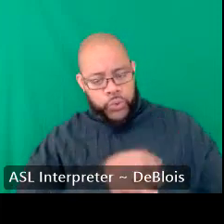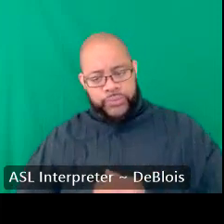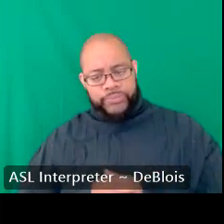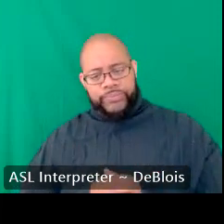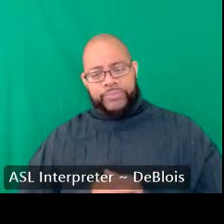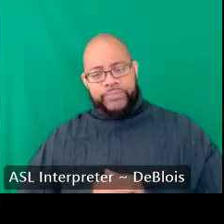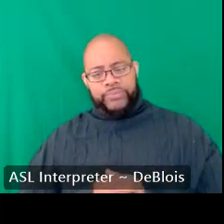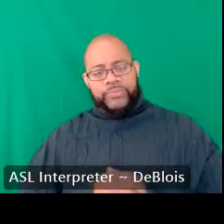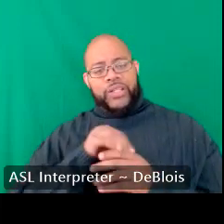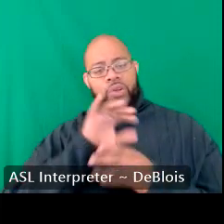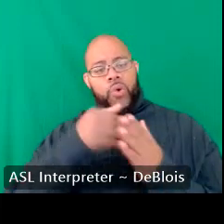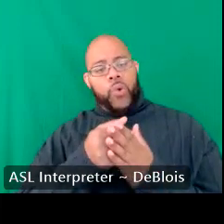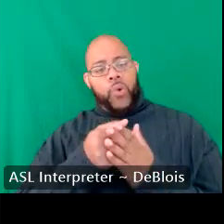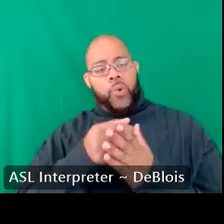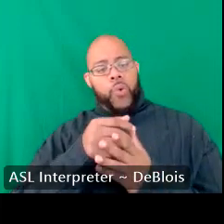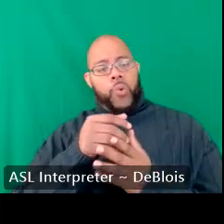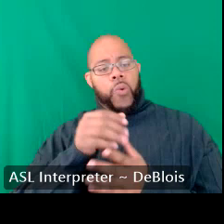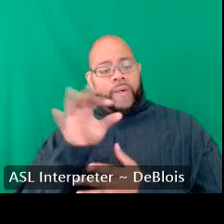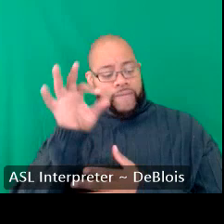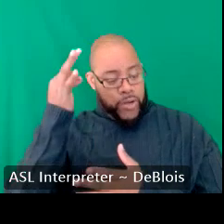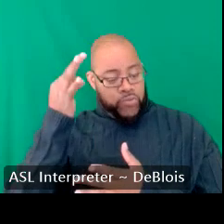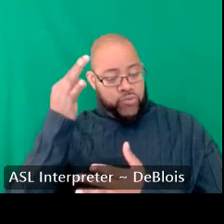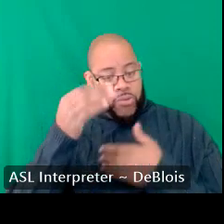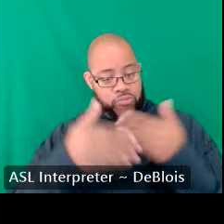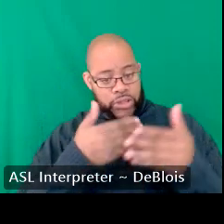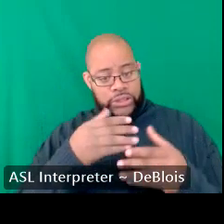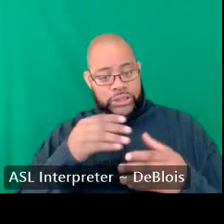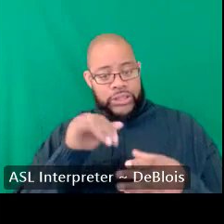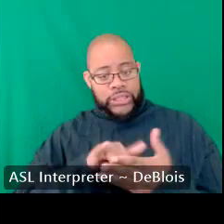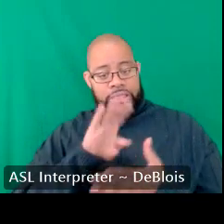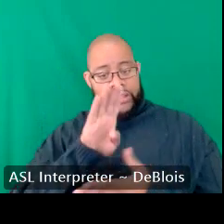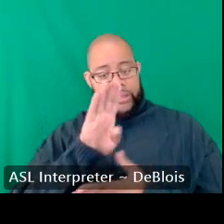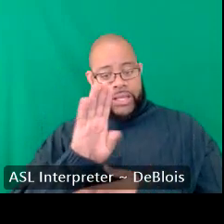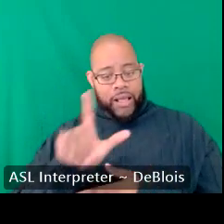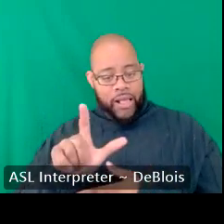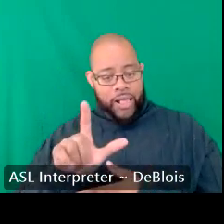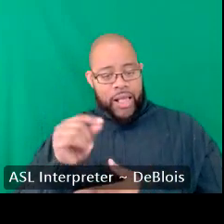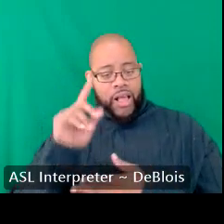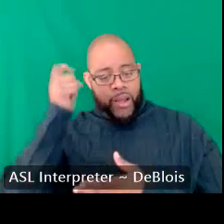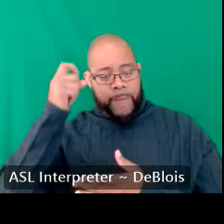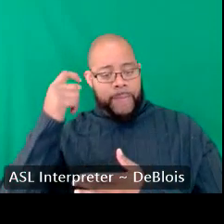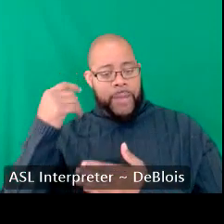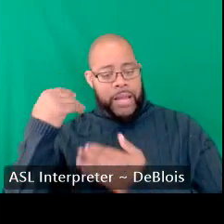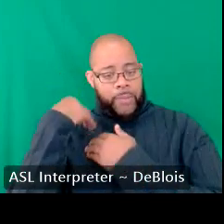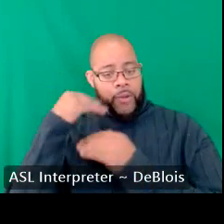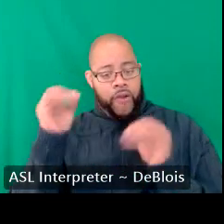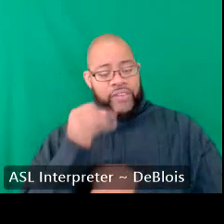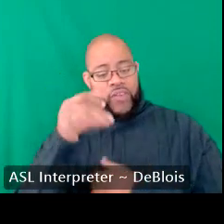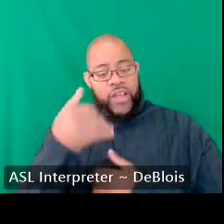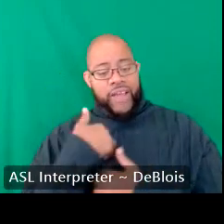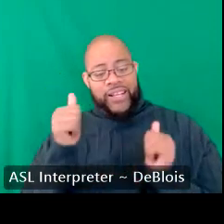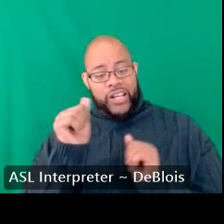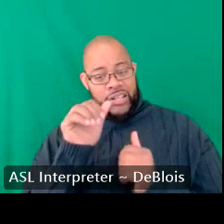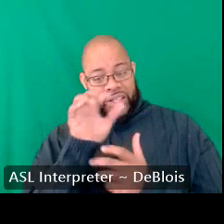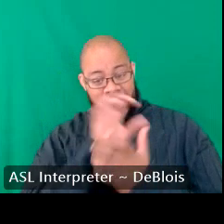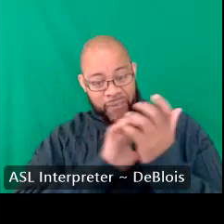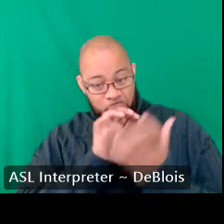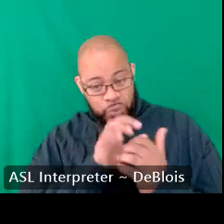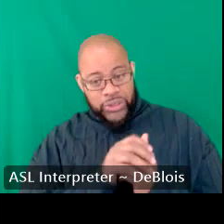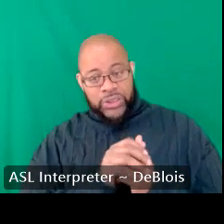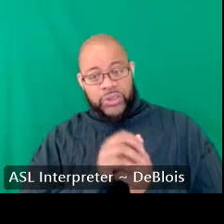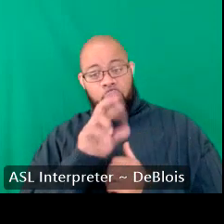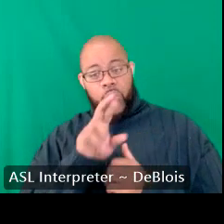federal process, it goes through the role of CBO as well as the Government Accountability Office. So if you ever have any confusion or are looking